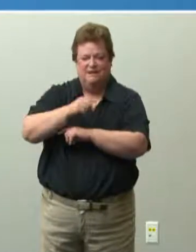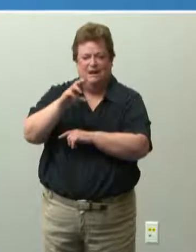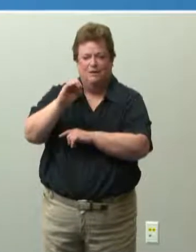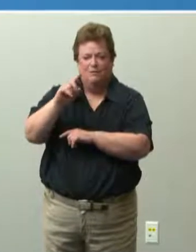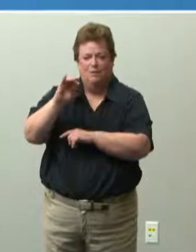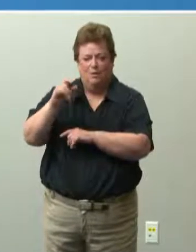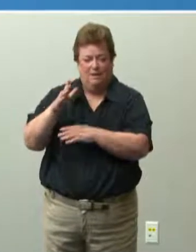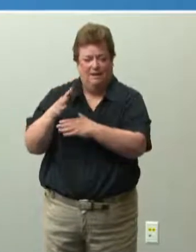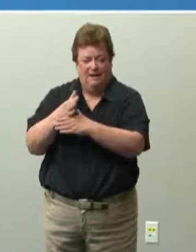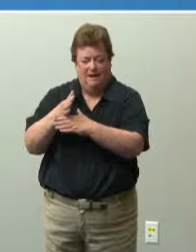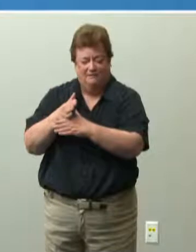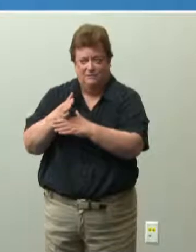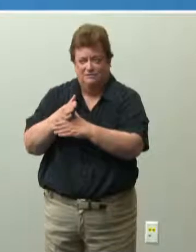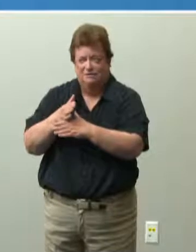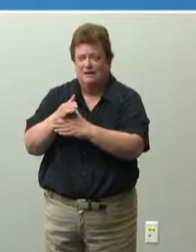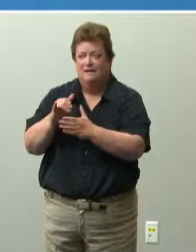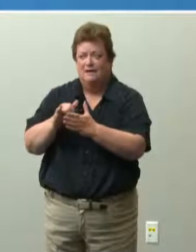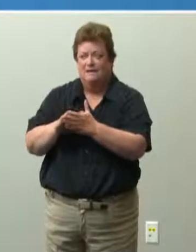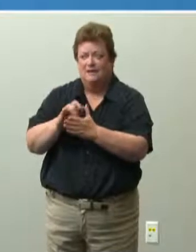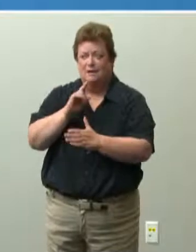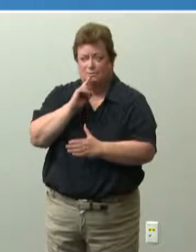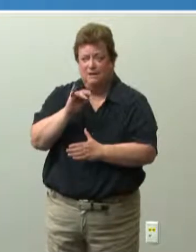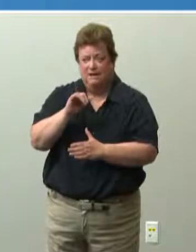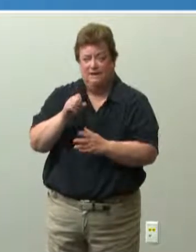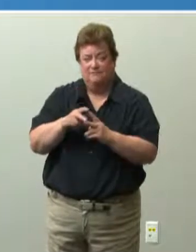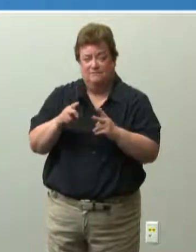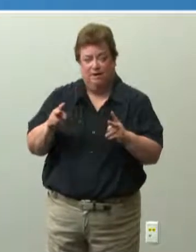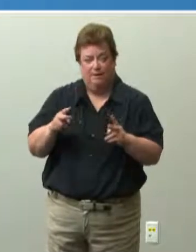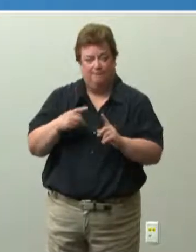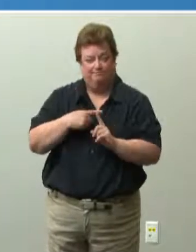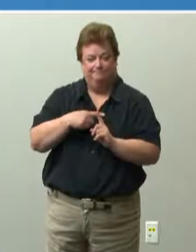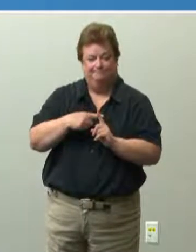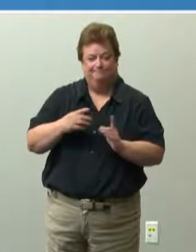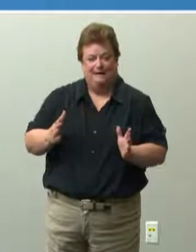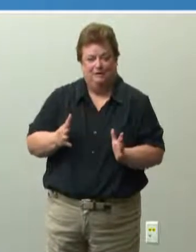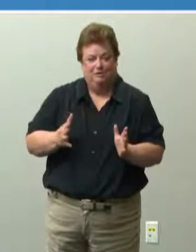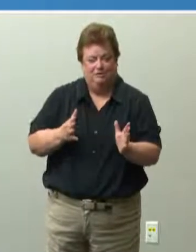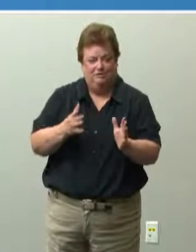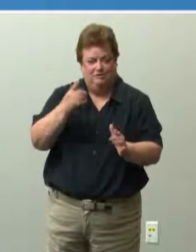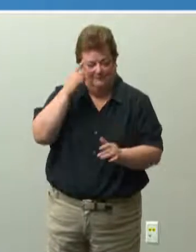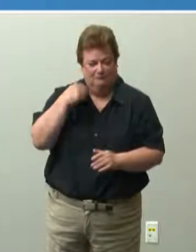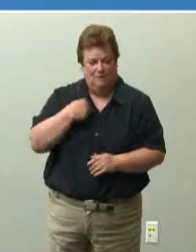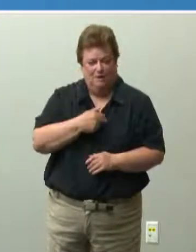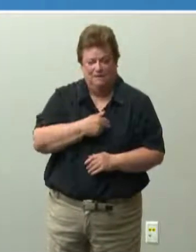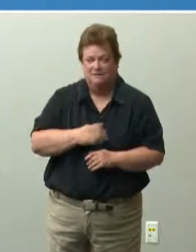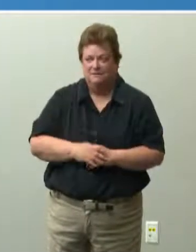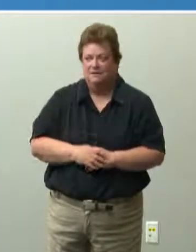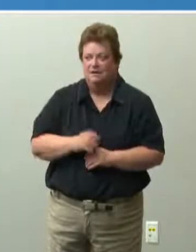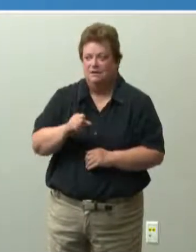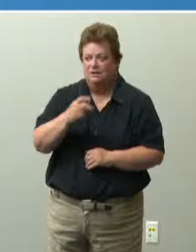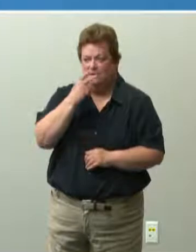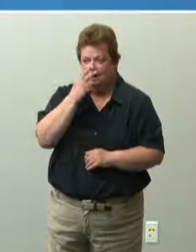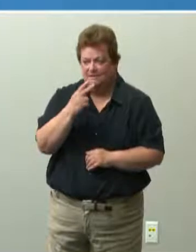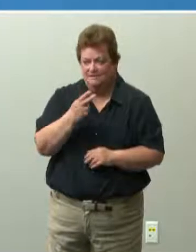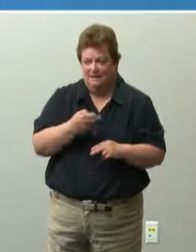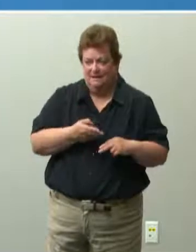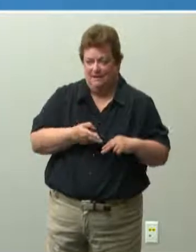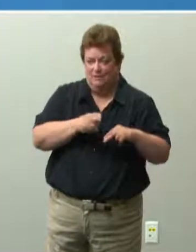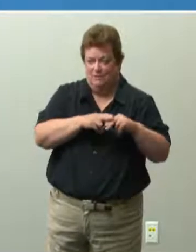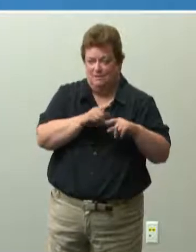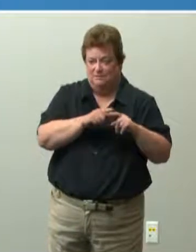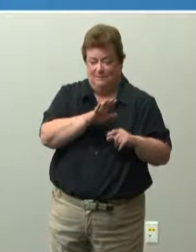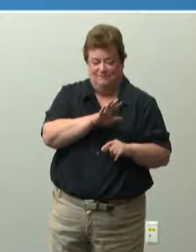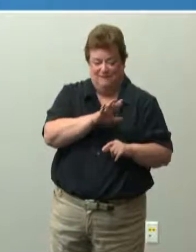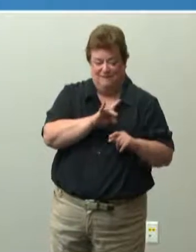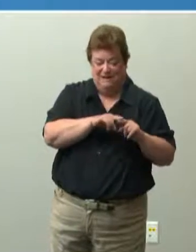new cases, which really is very encouraging. You can see the increase from 58 at the beginning